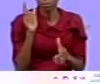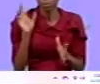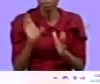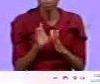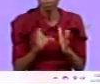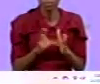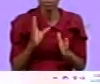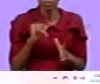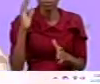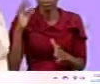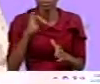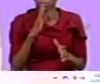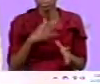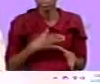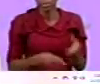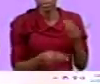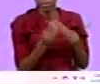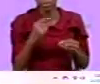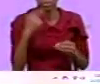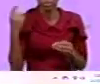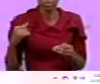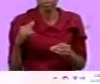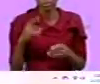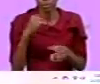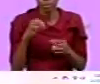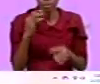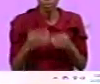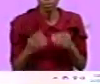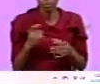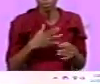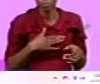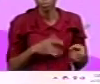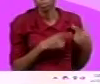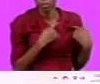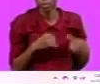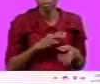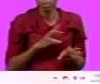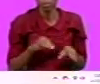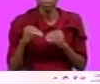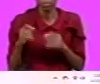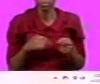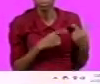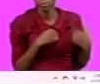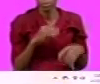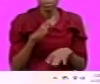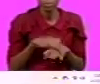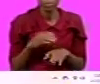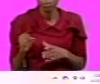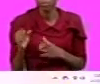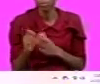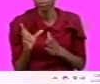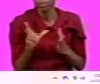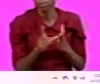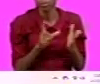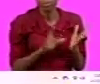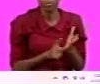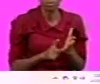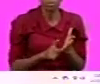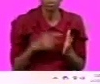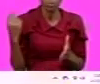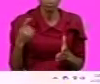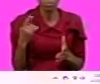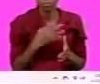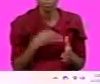thy statutes always, even unto the end. I hate vain thoughts, but thy law do I love. Thou art my hiding place and my shield, I hope in thy